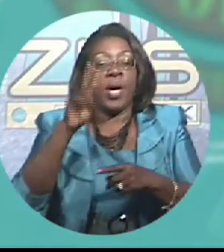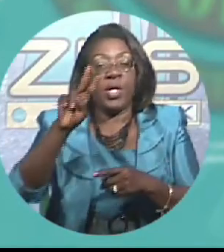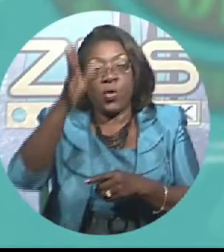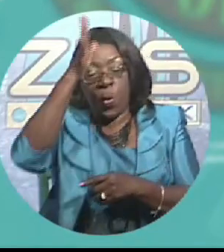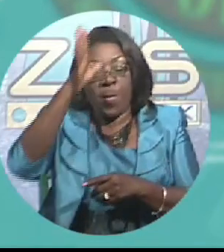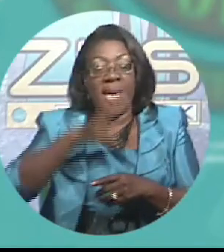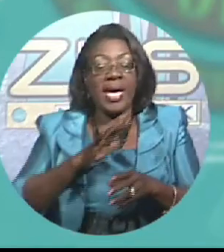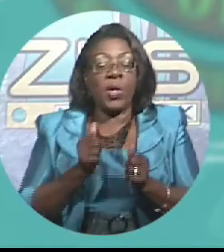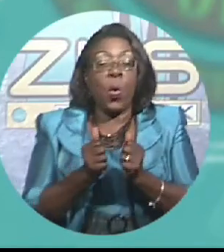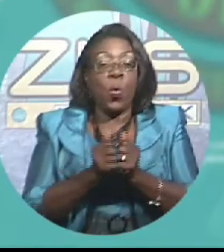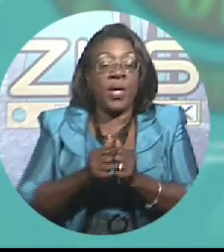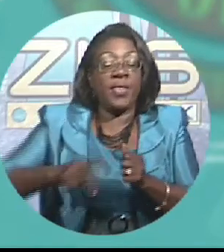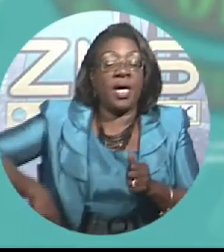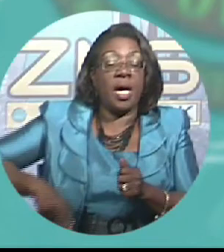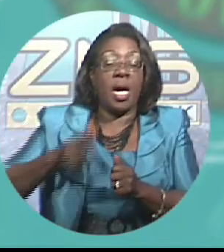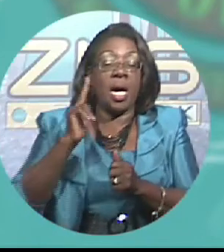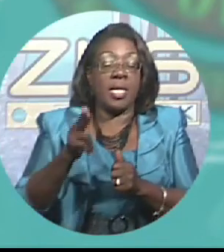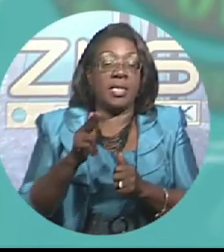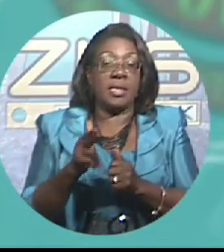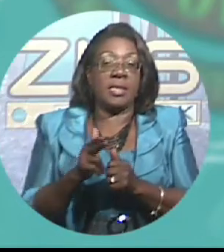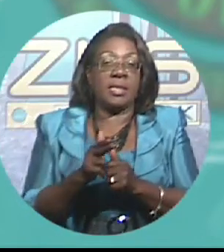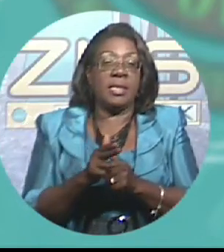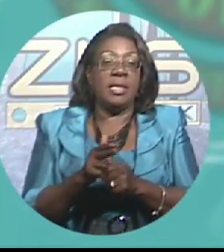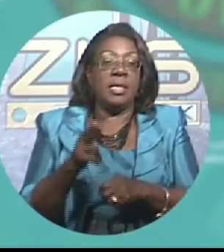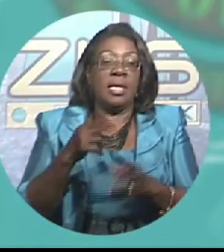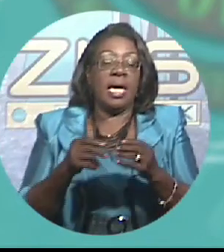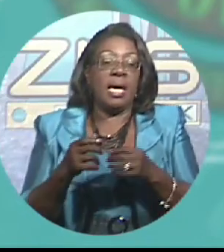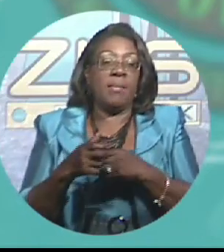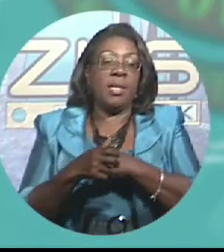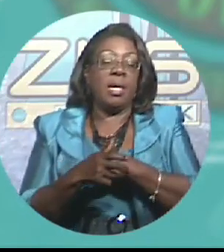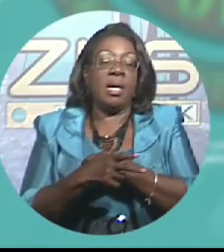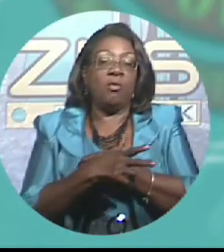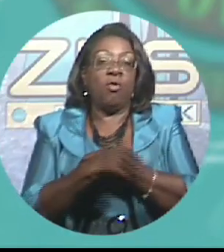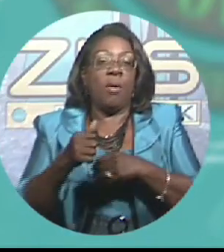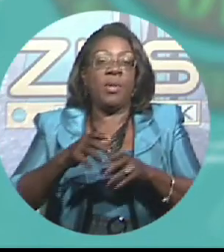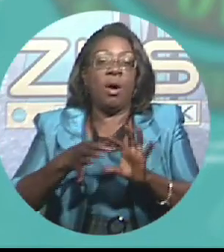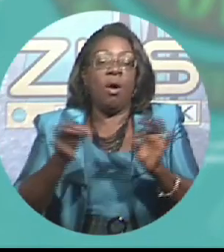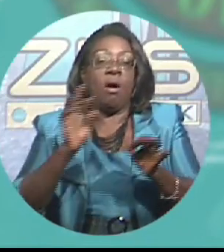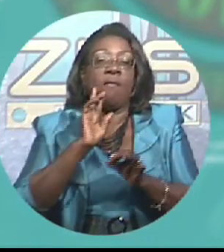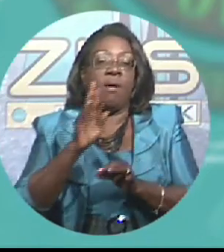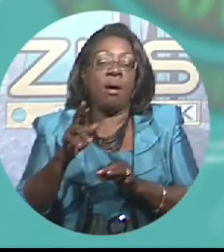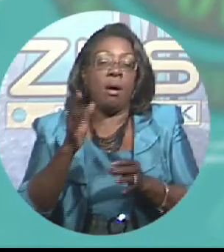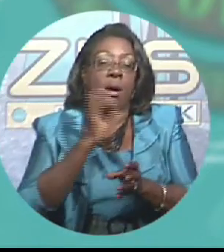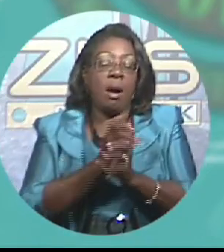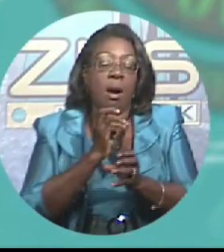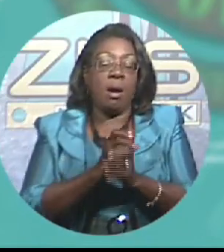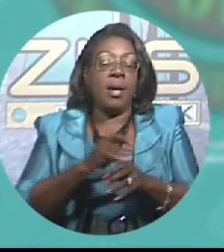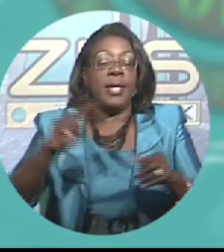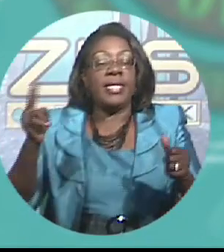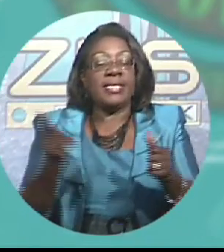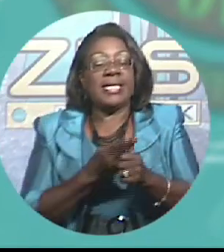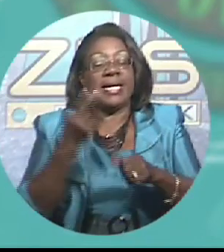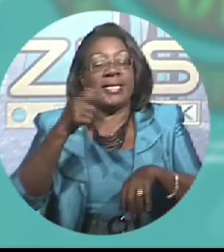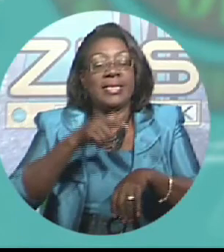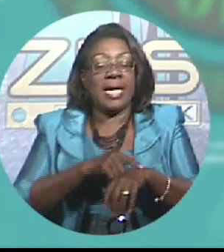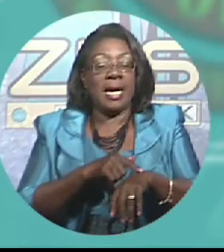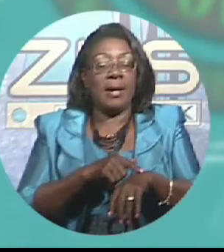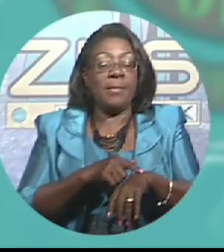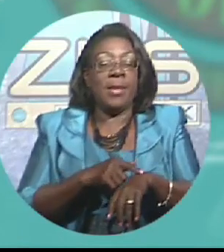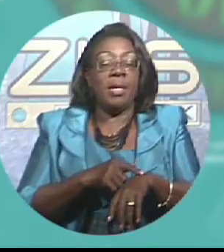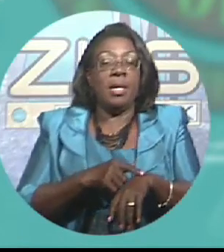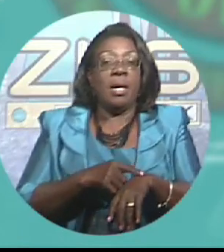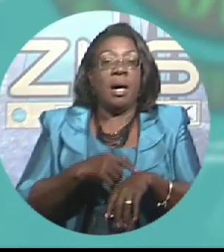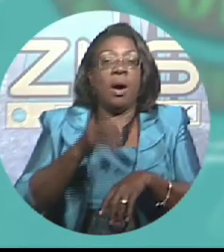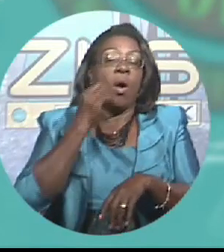their way inside, took her keys and drove off in her blue CRV Jeep. And in the second incident, the home of a